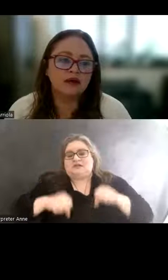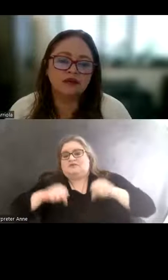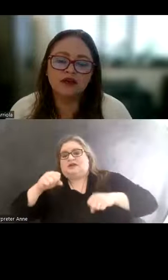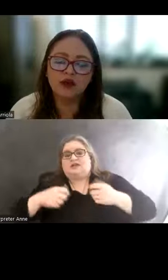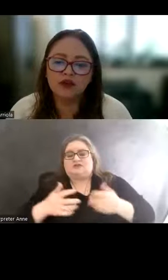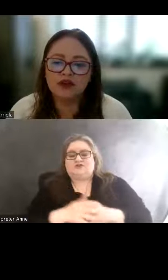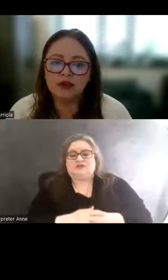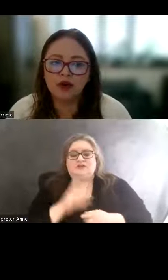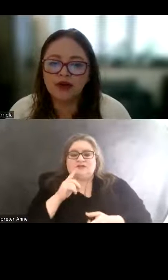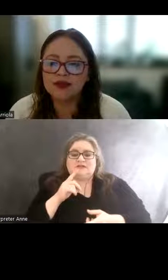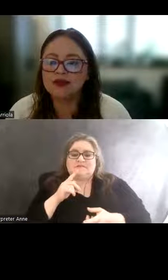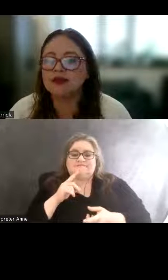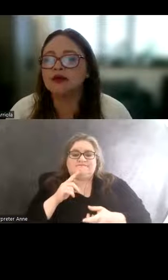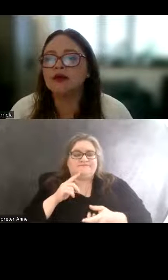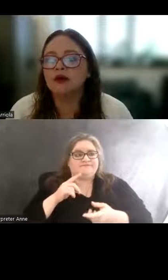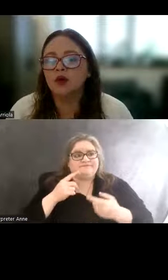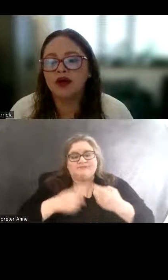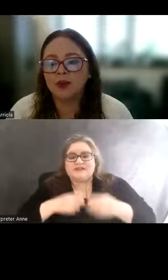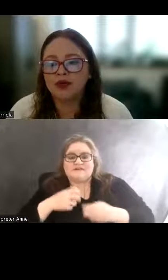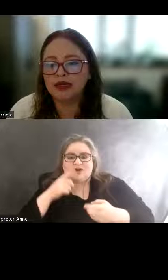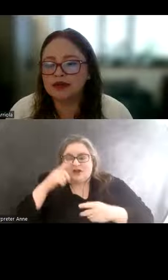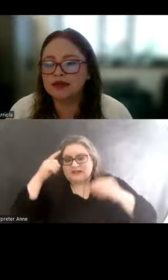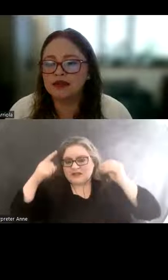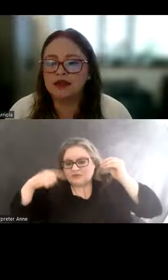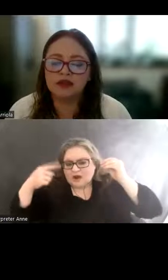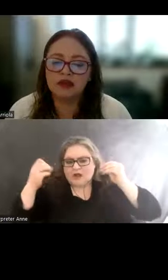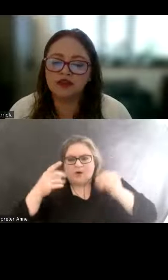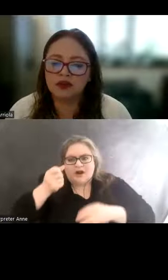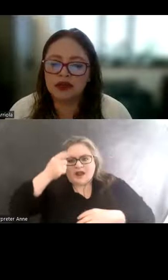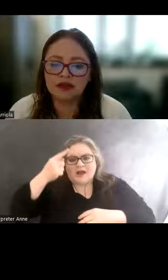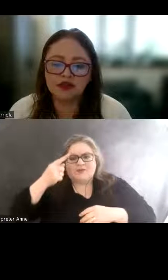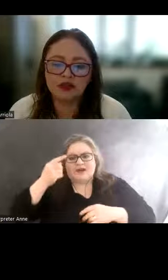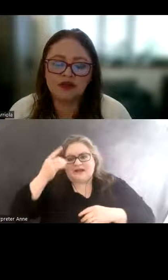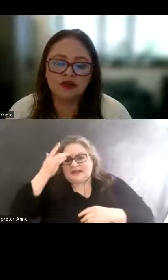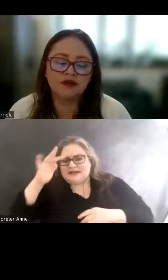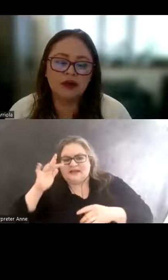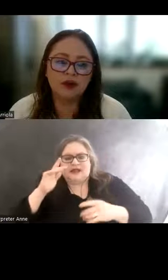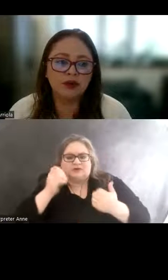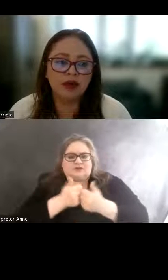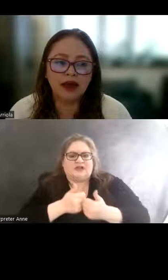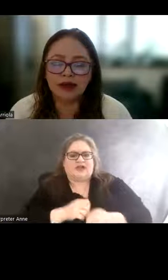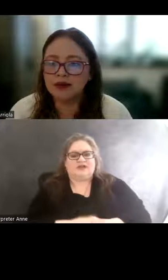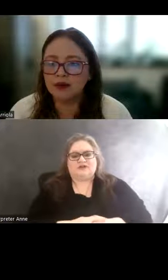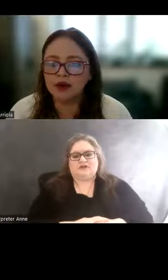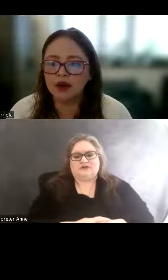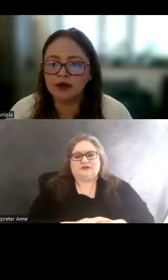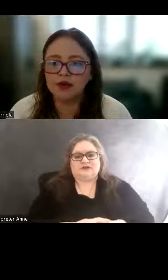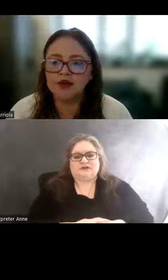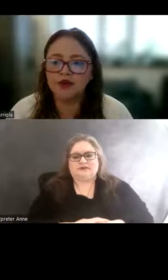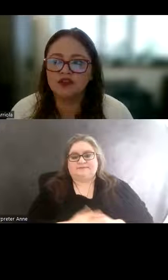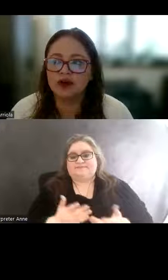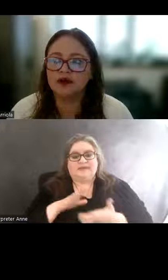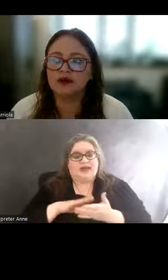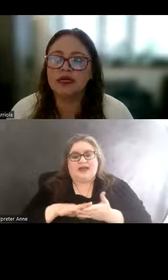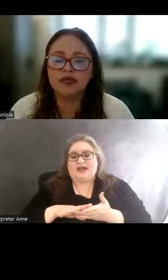dysregulation, difficulty in processing or comprehending intellectual challenges, unfavorable academic outcomes.